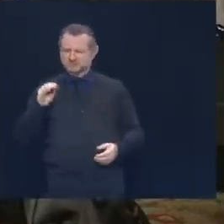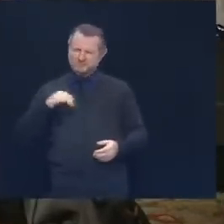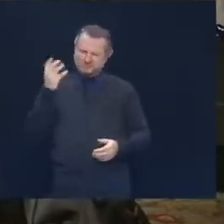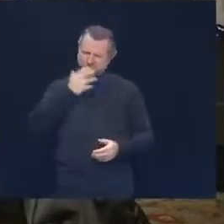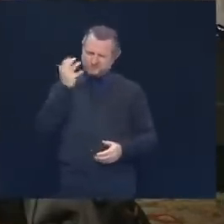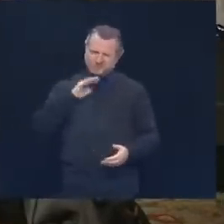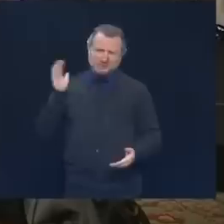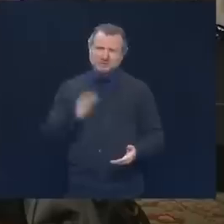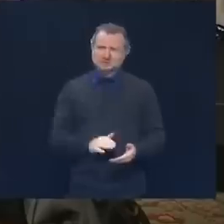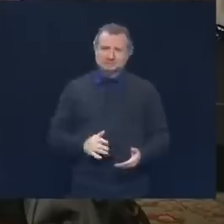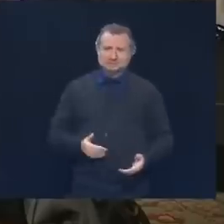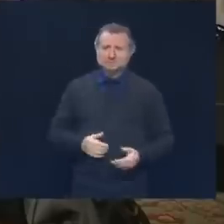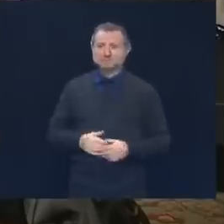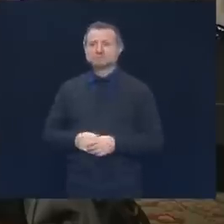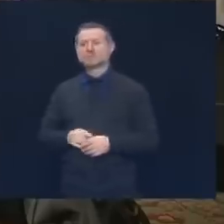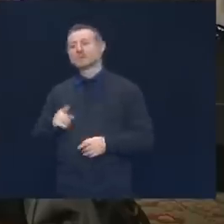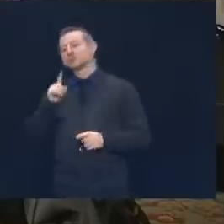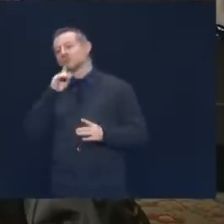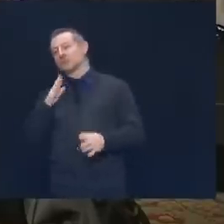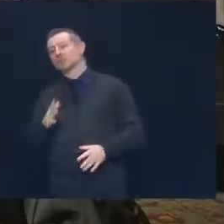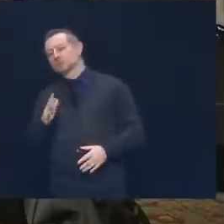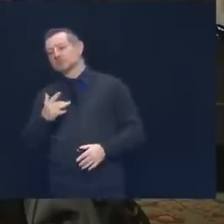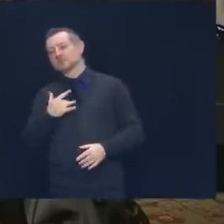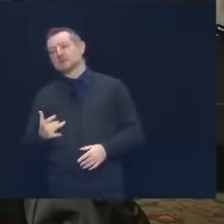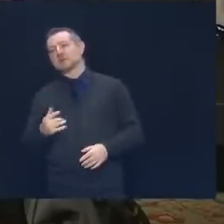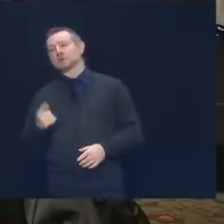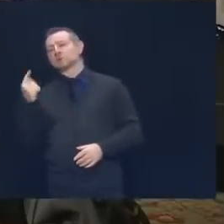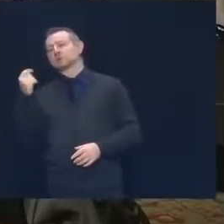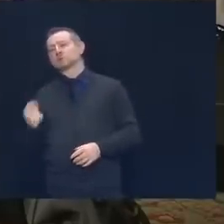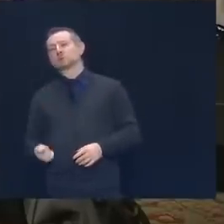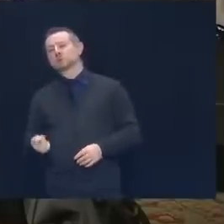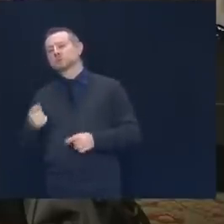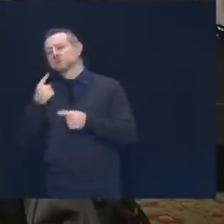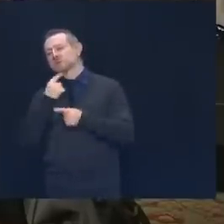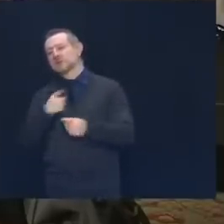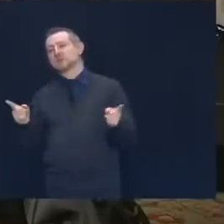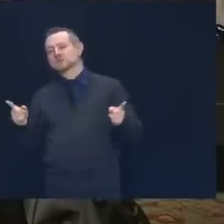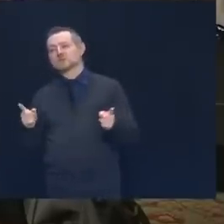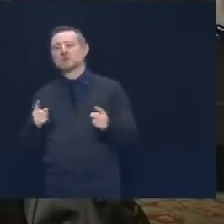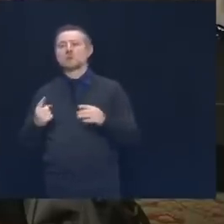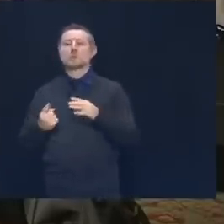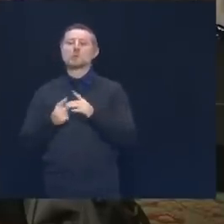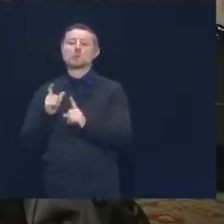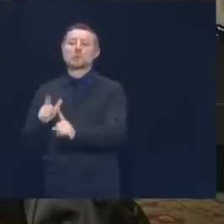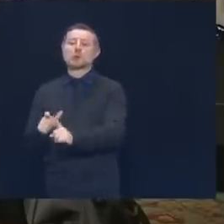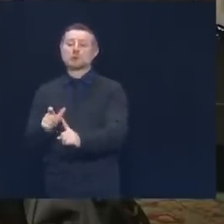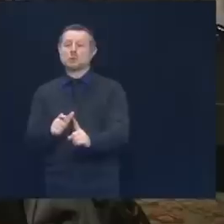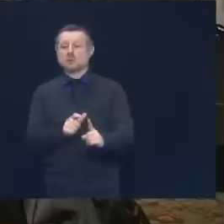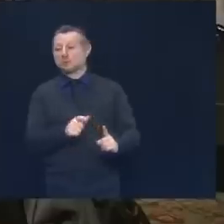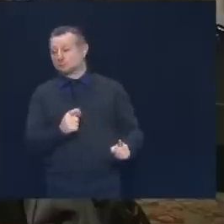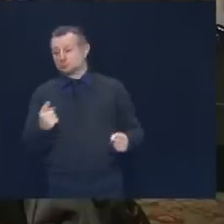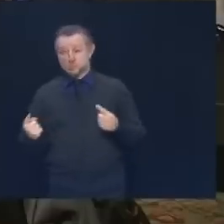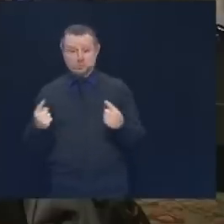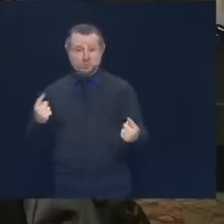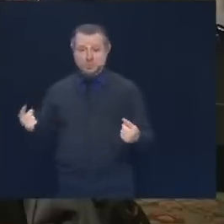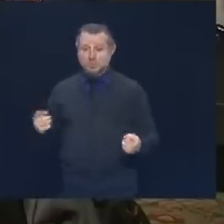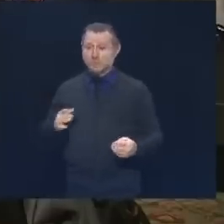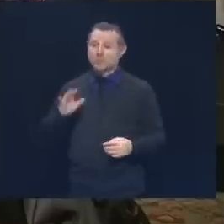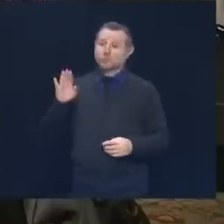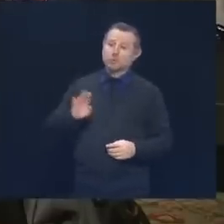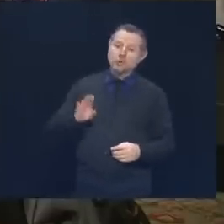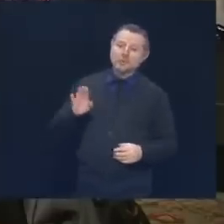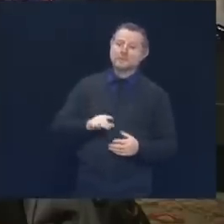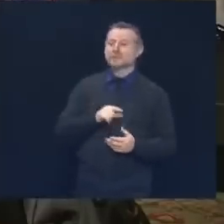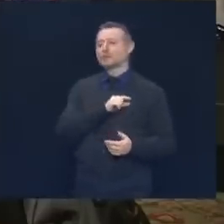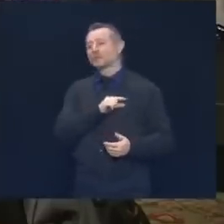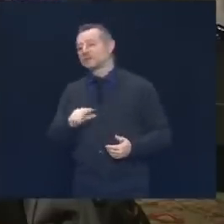you make, you know, announcements about quarantine, things like that. Do you anticipate any rollback on restrictions in some of the neighborhoods in Brooklyn, Queens, and or Rockland